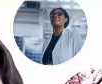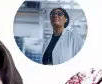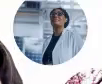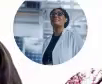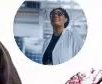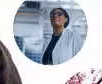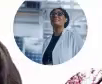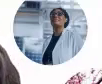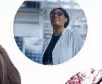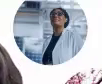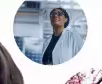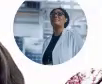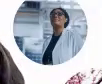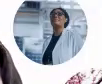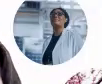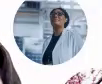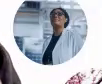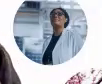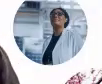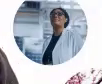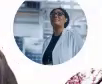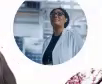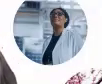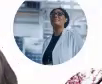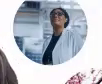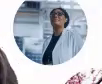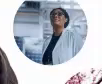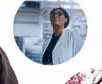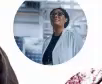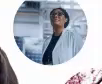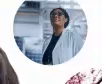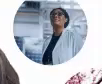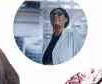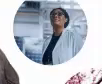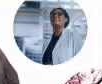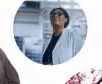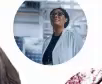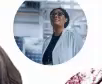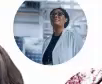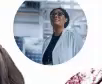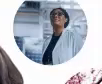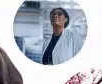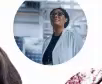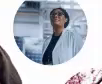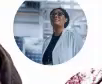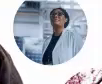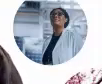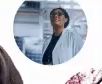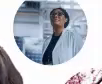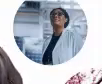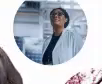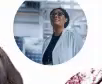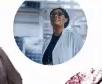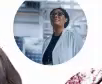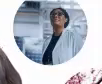Okay, I think we'll get started. Welcome. Thank you for joining us today. I am Tara King, Senior